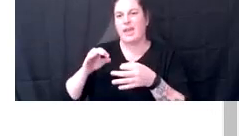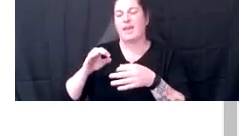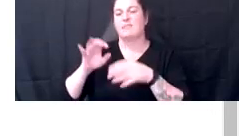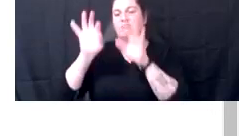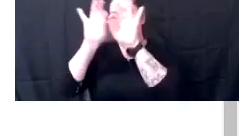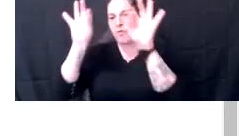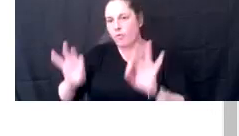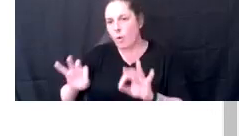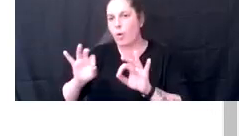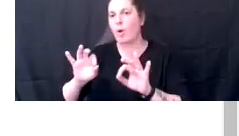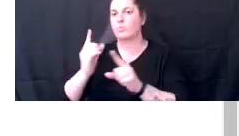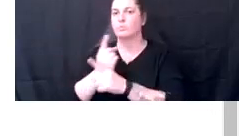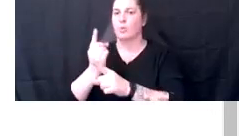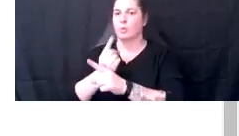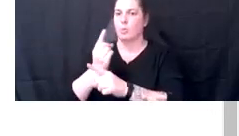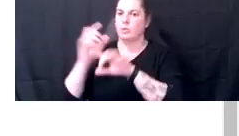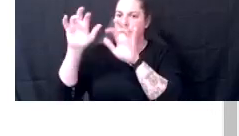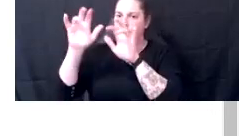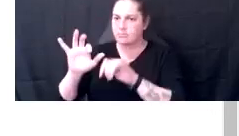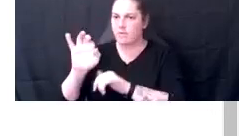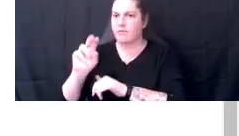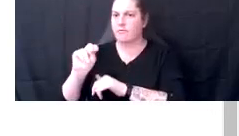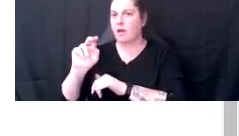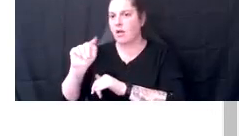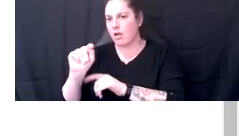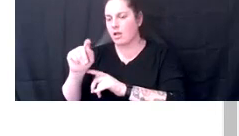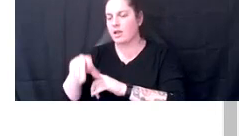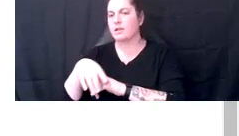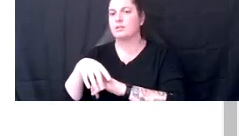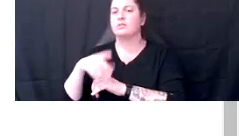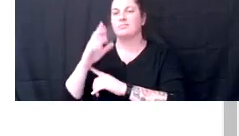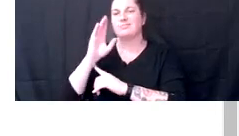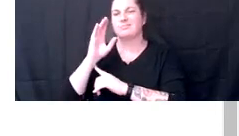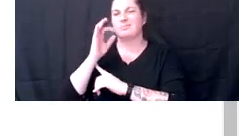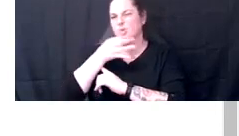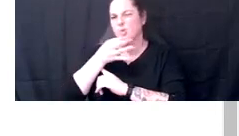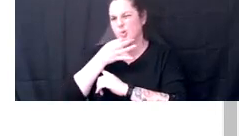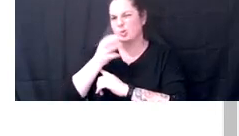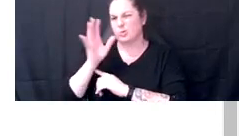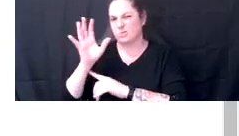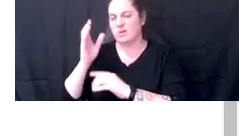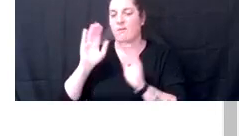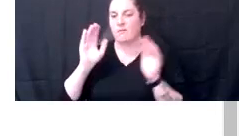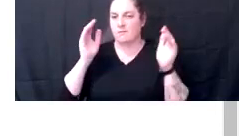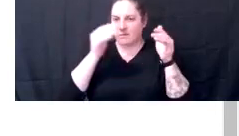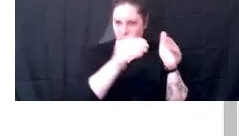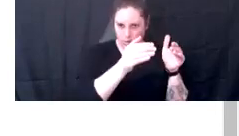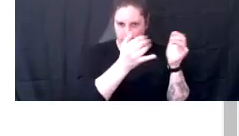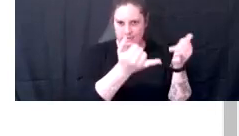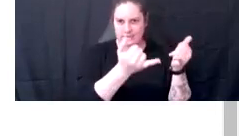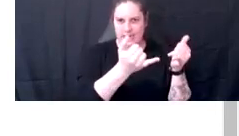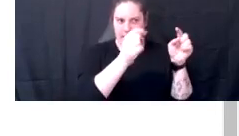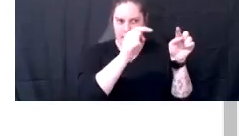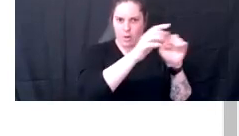stuff here in a couple of class periods, because I want you to have time right now